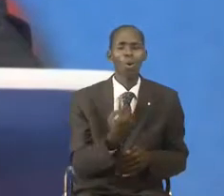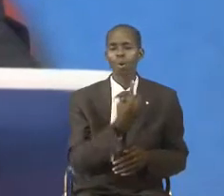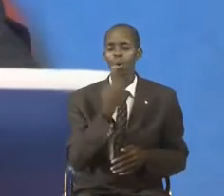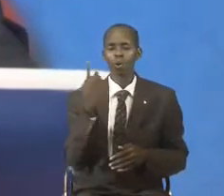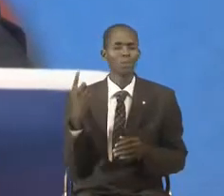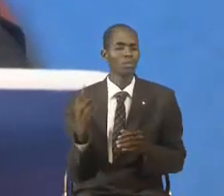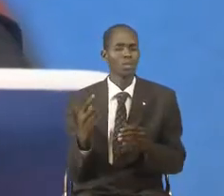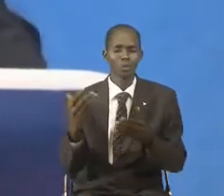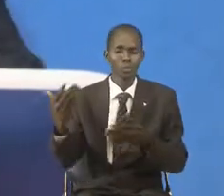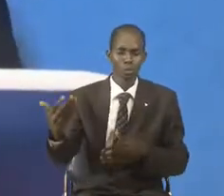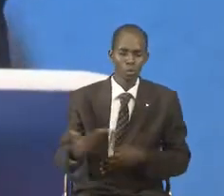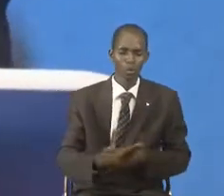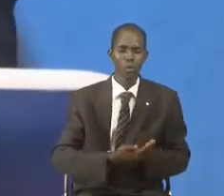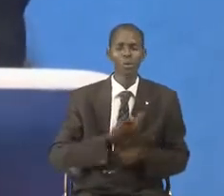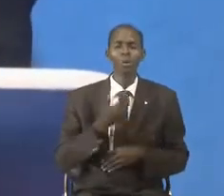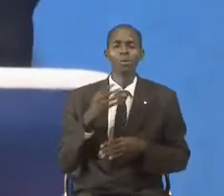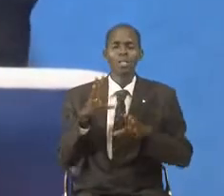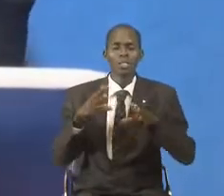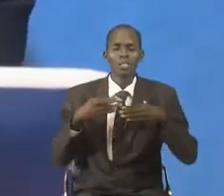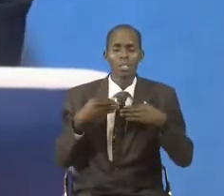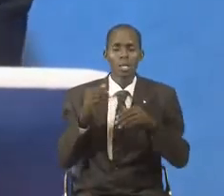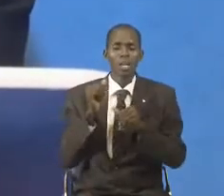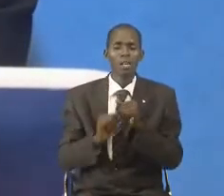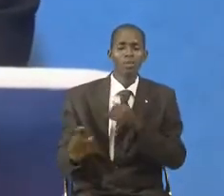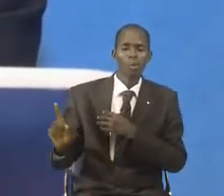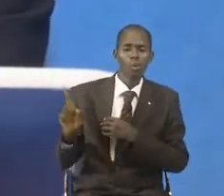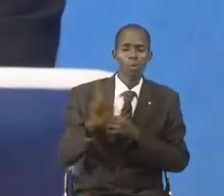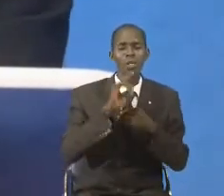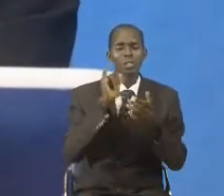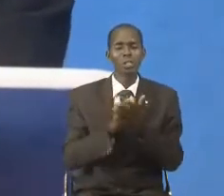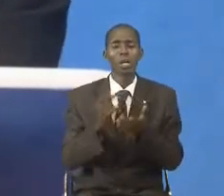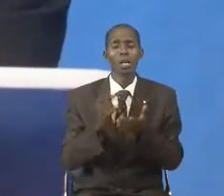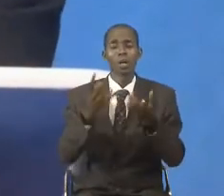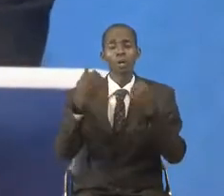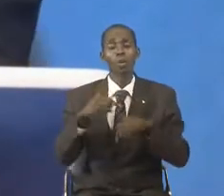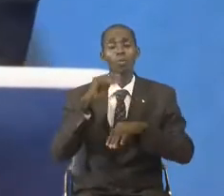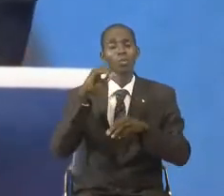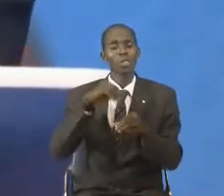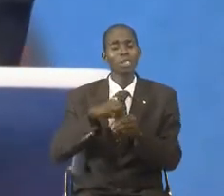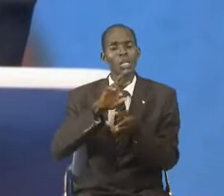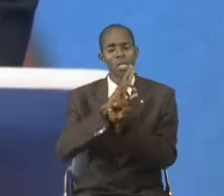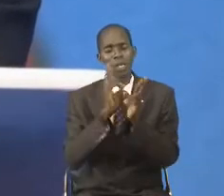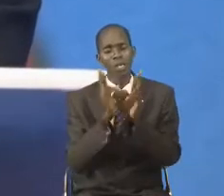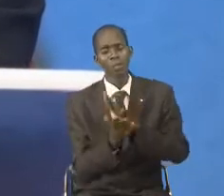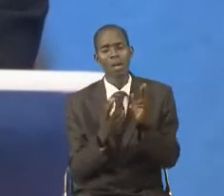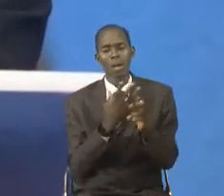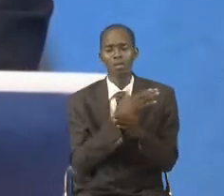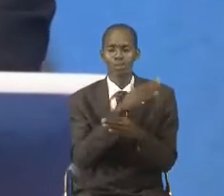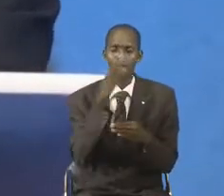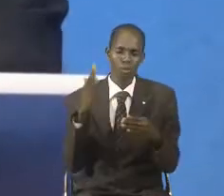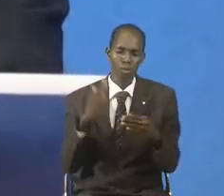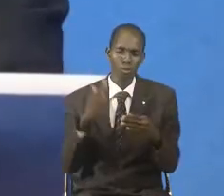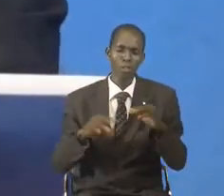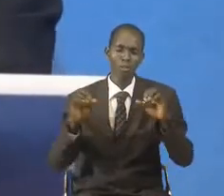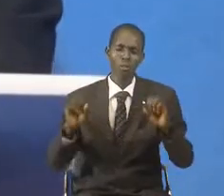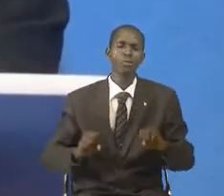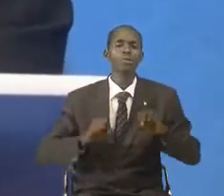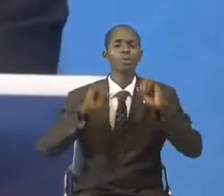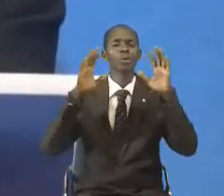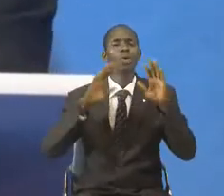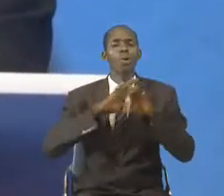will not reject. You always receive everyone who comes